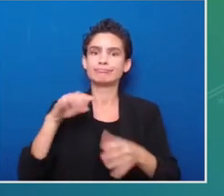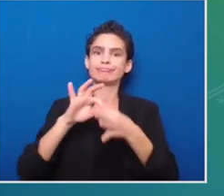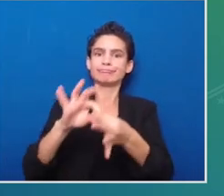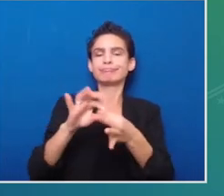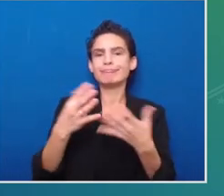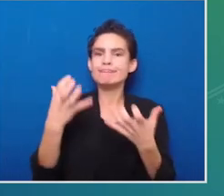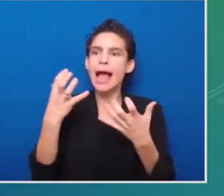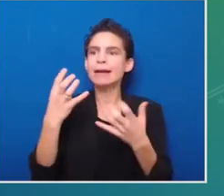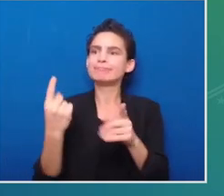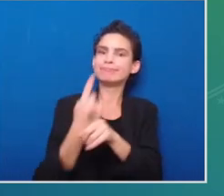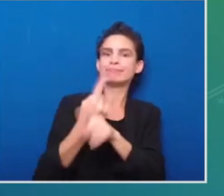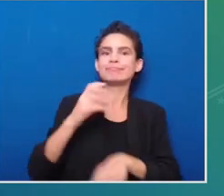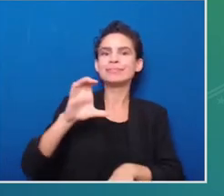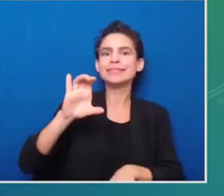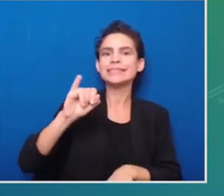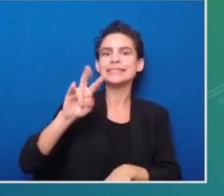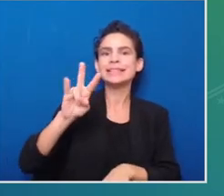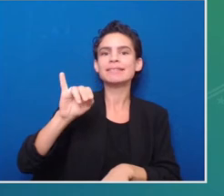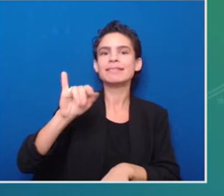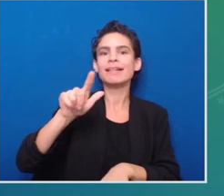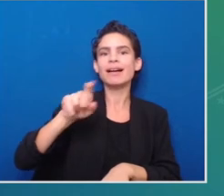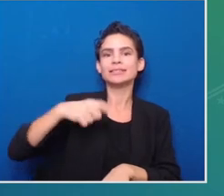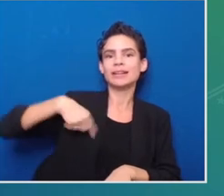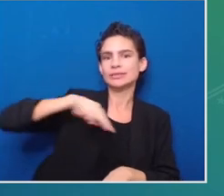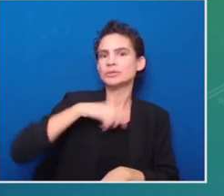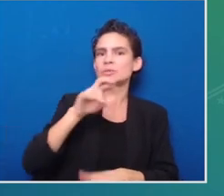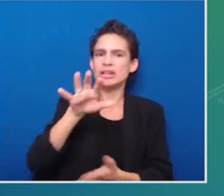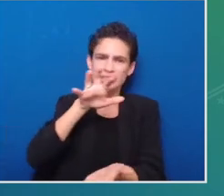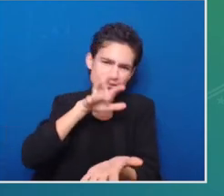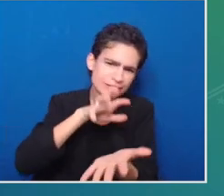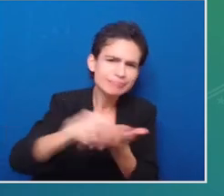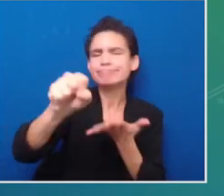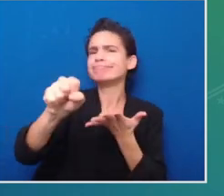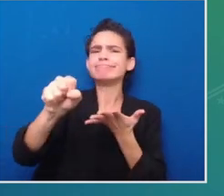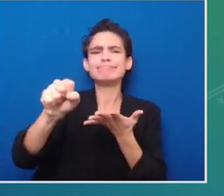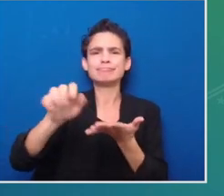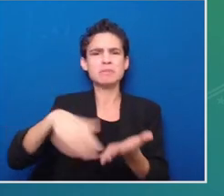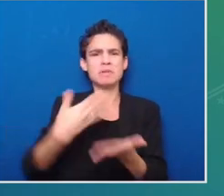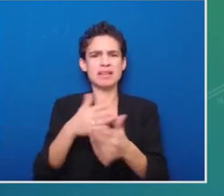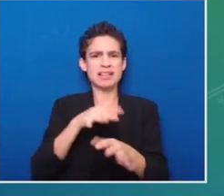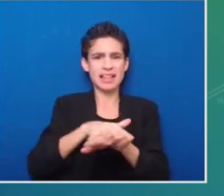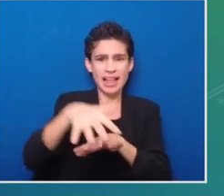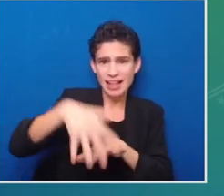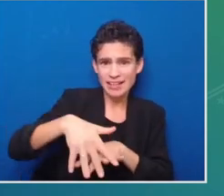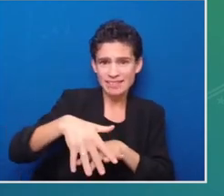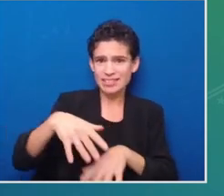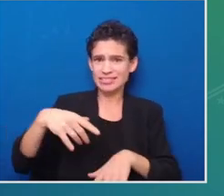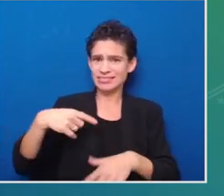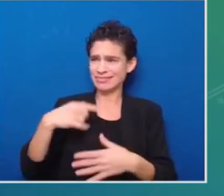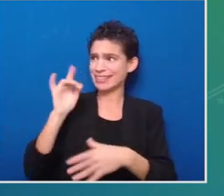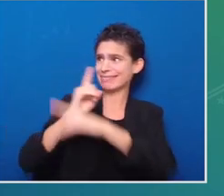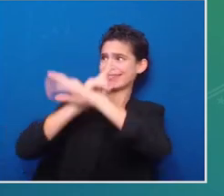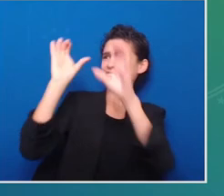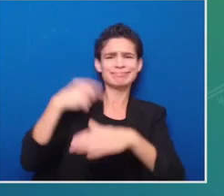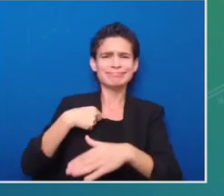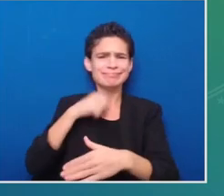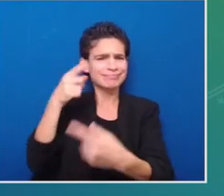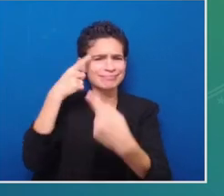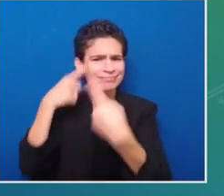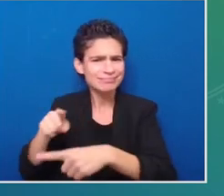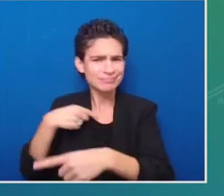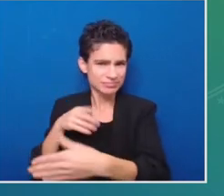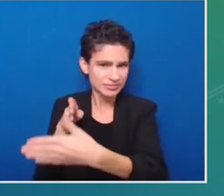us. I'm a living testament to the failure of that horrific ideology. I also stand on the